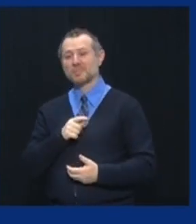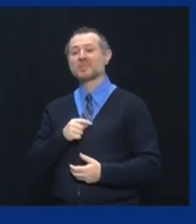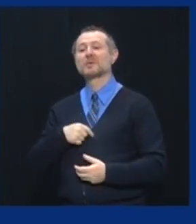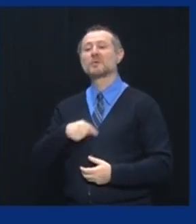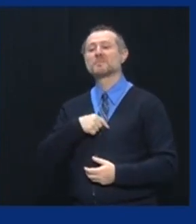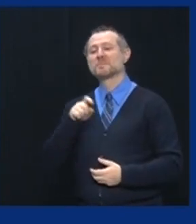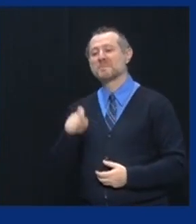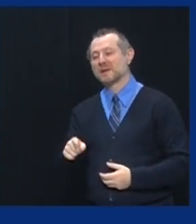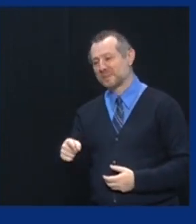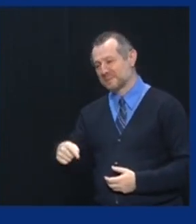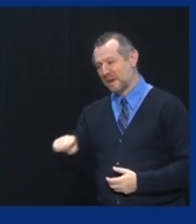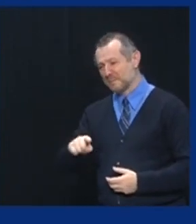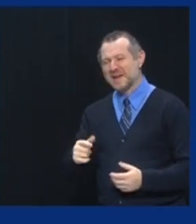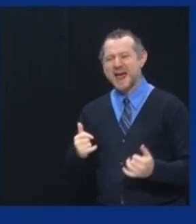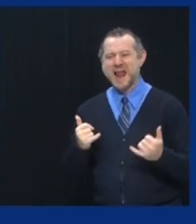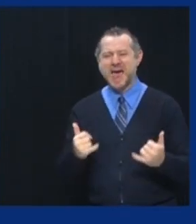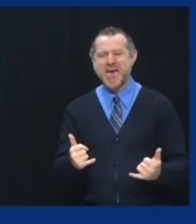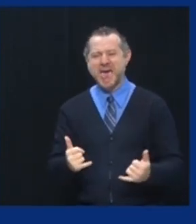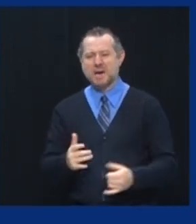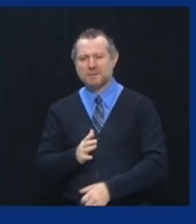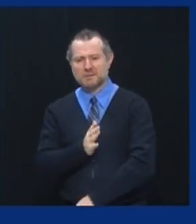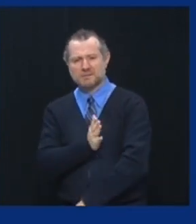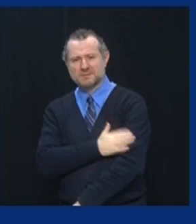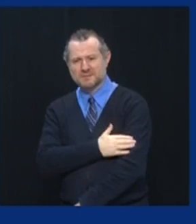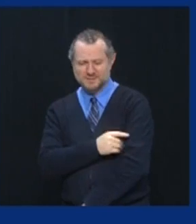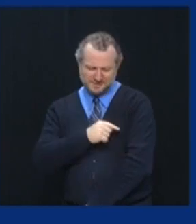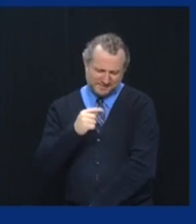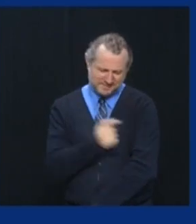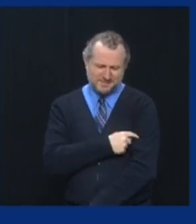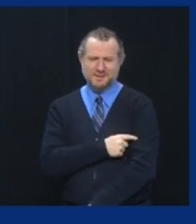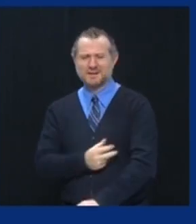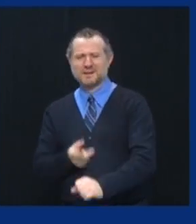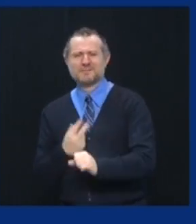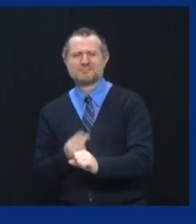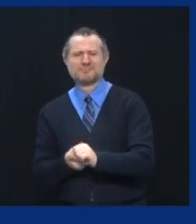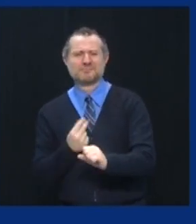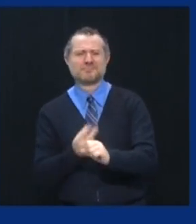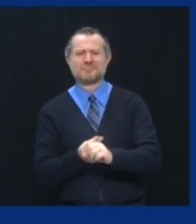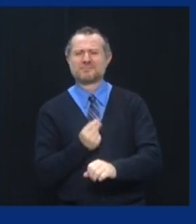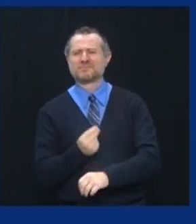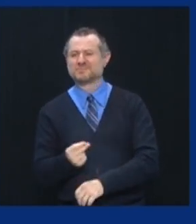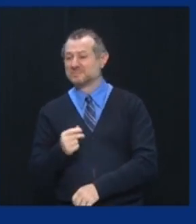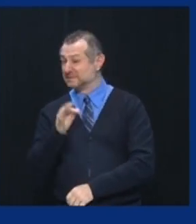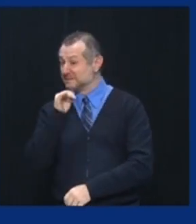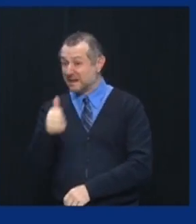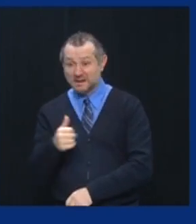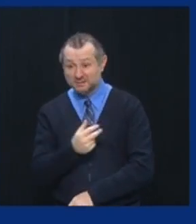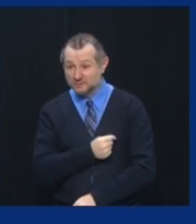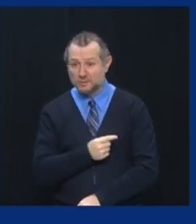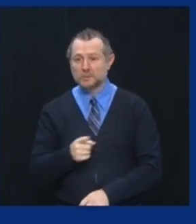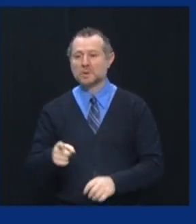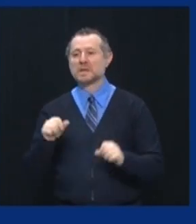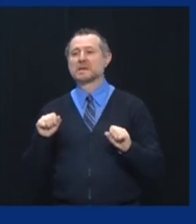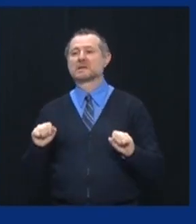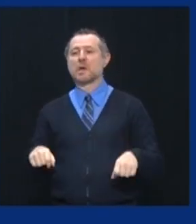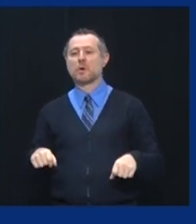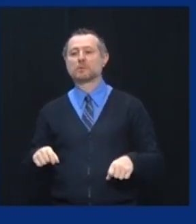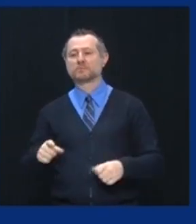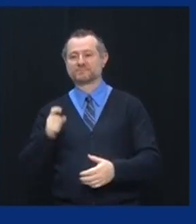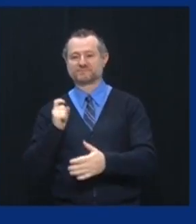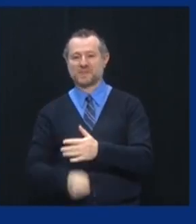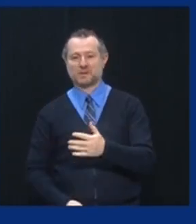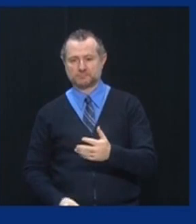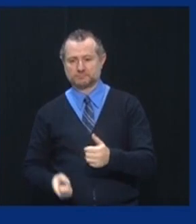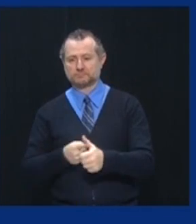that vaccine in people's arms. And if they don't do that, they can get fined, or we can retrieve